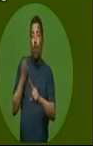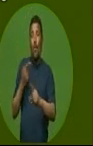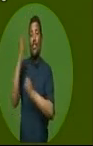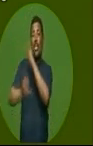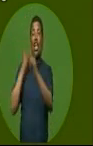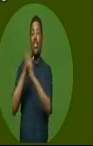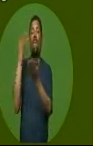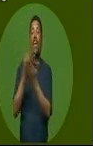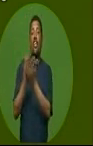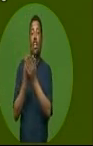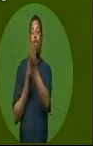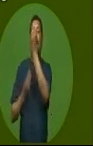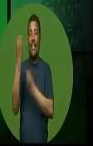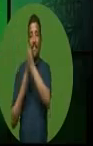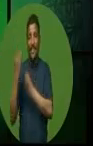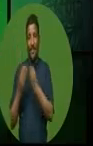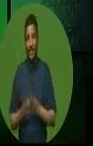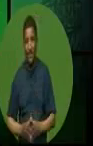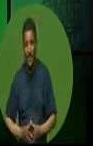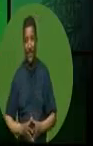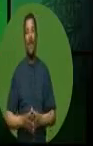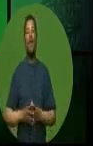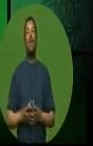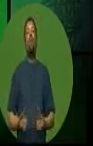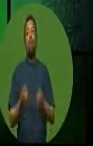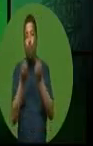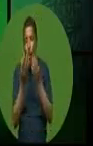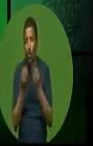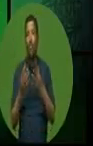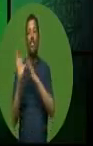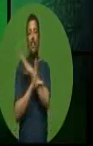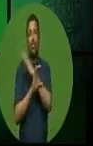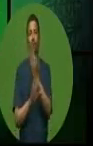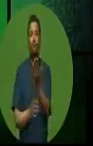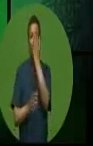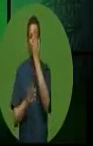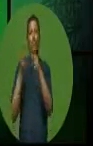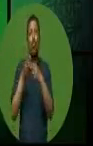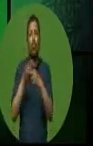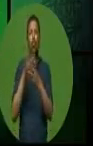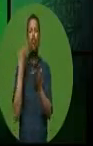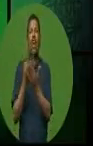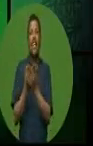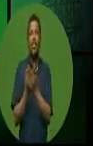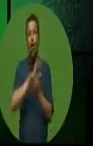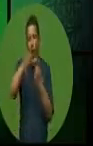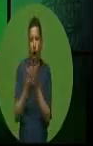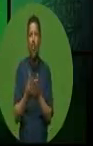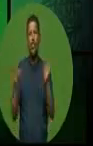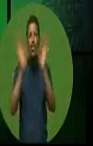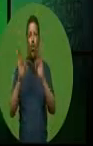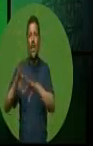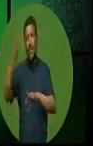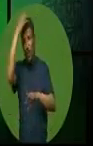international financial markets. Most countries face shortages to finance all their required